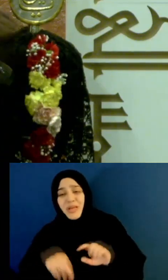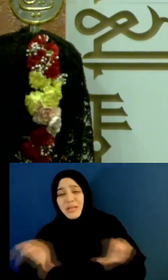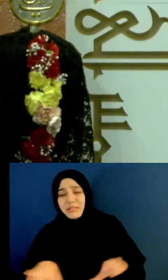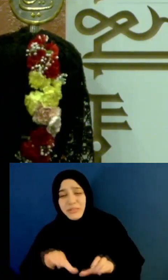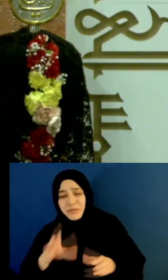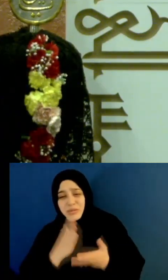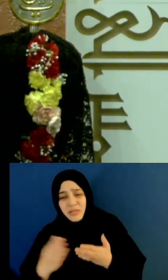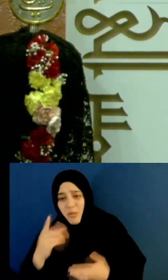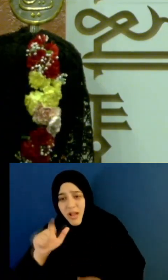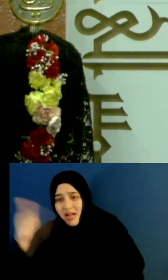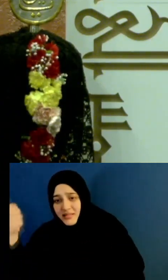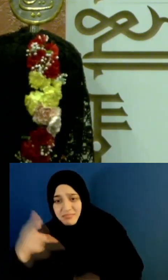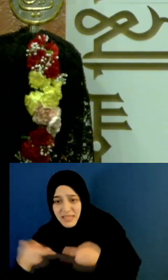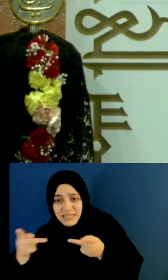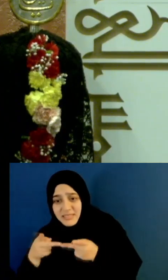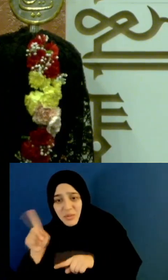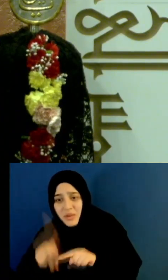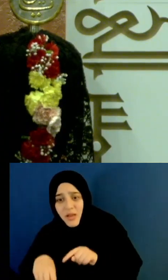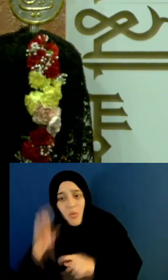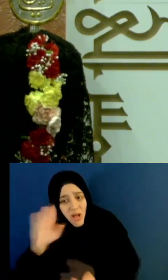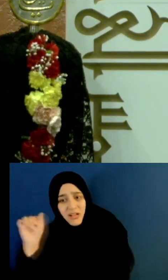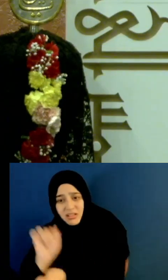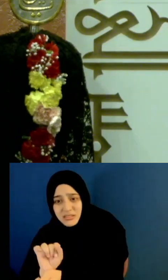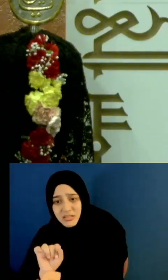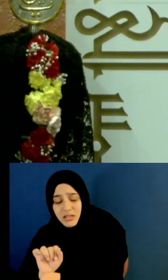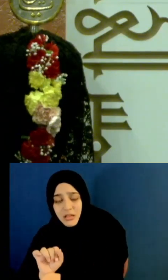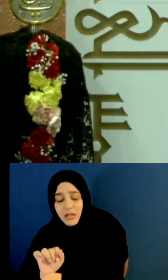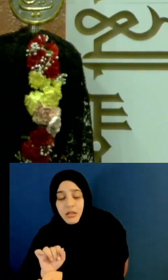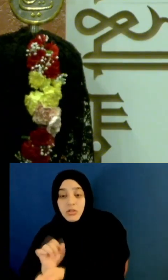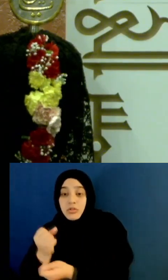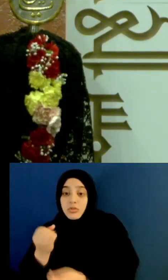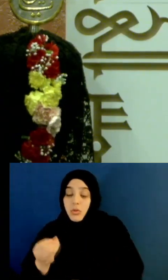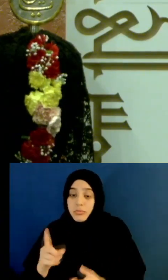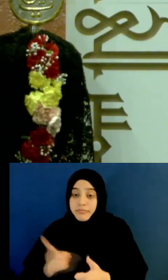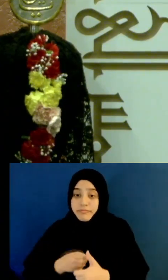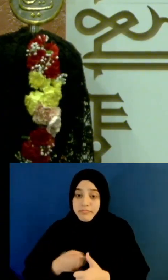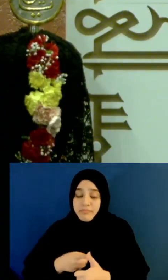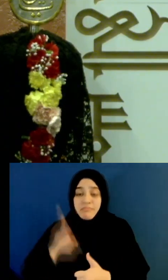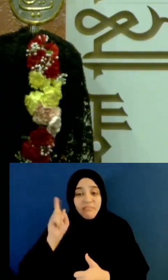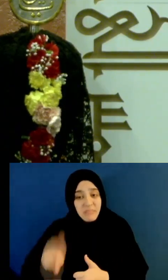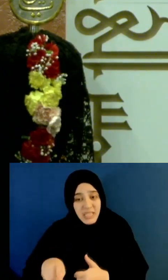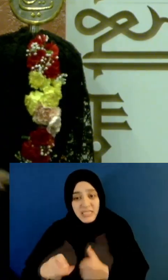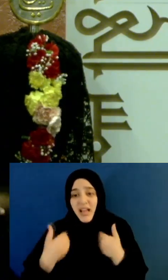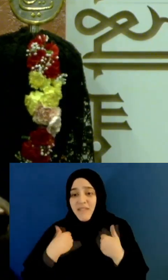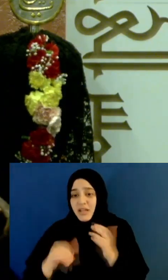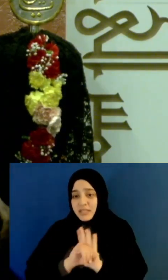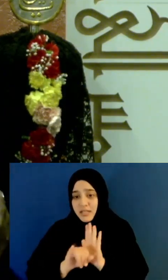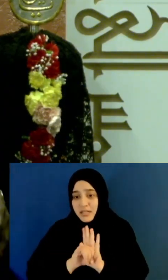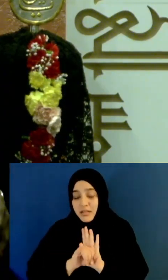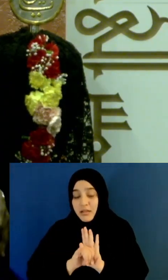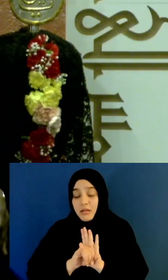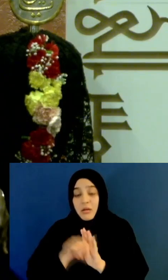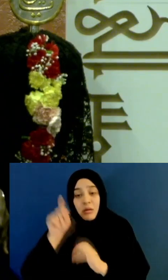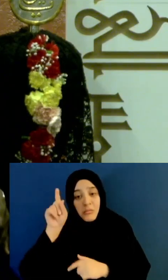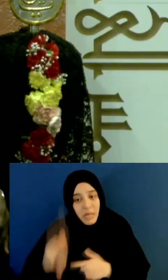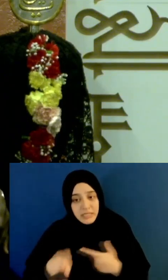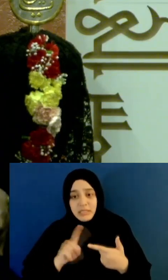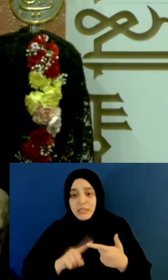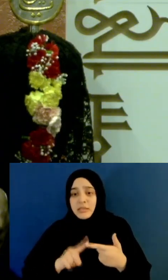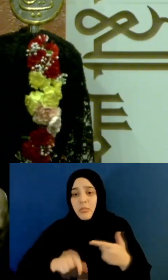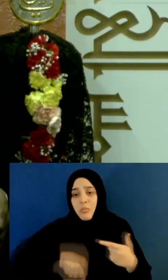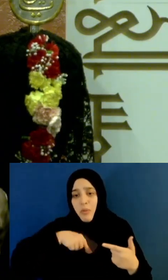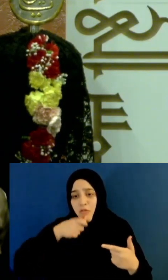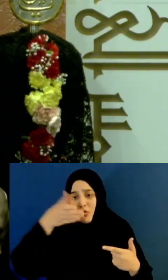So number one, we need an identity and to be proud of who we are, because it gives us